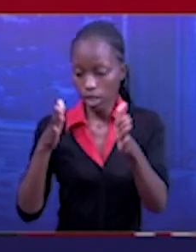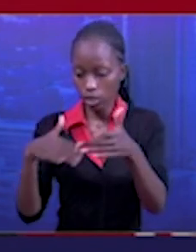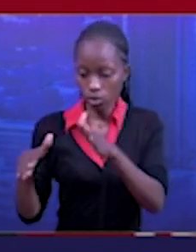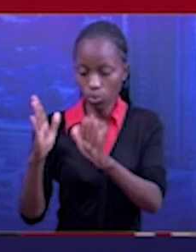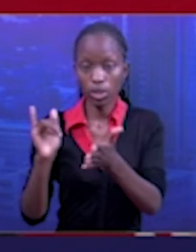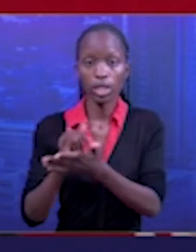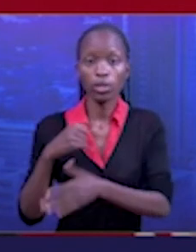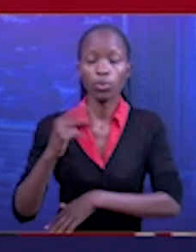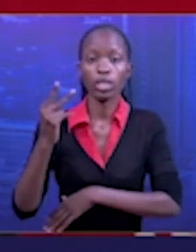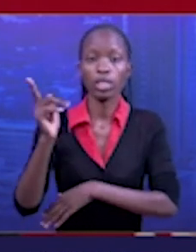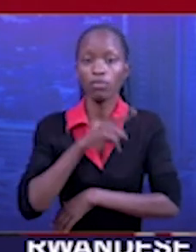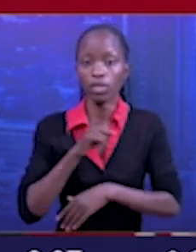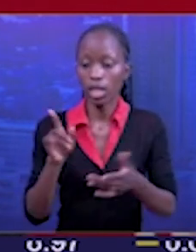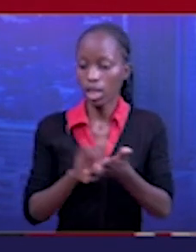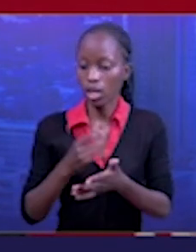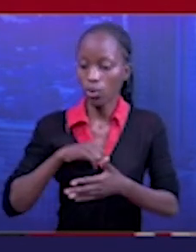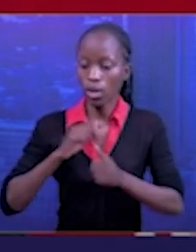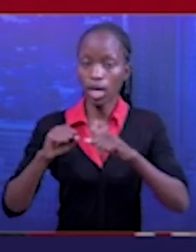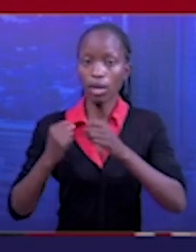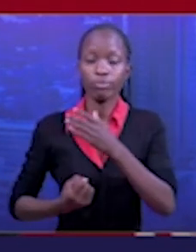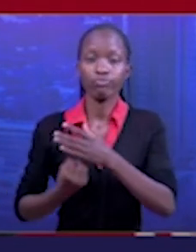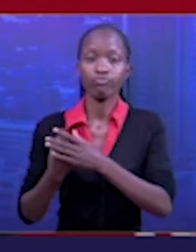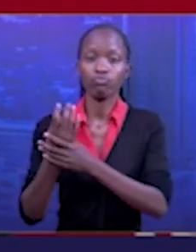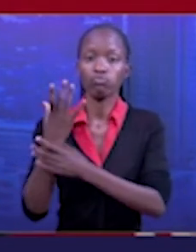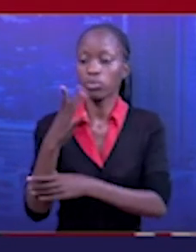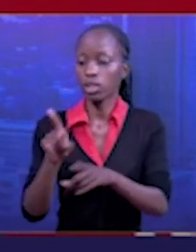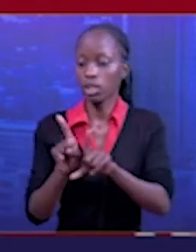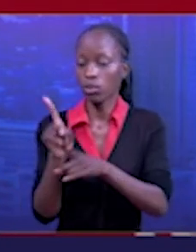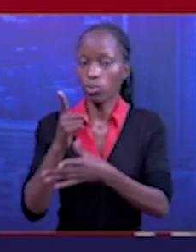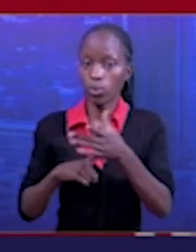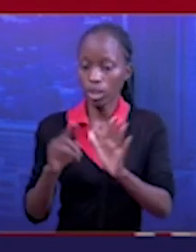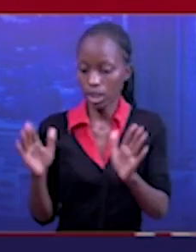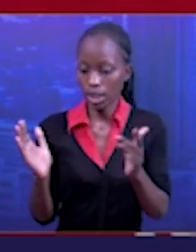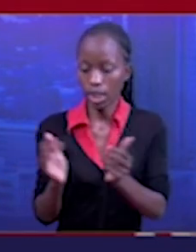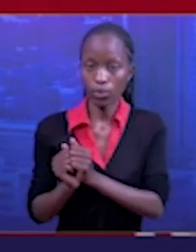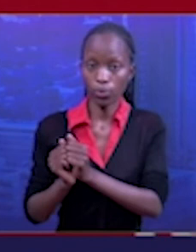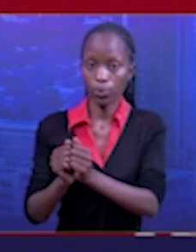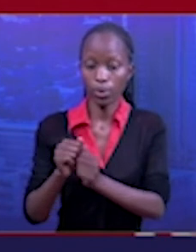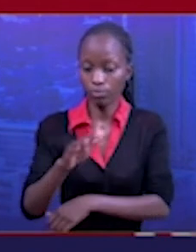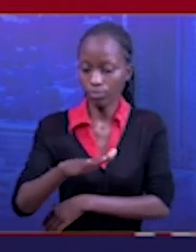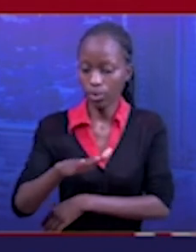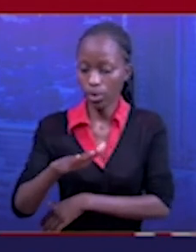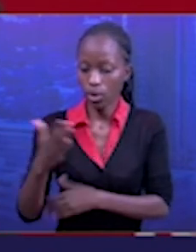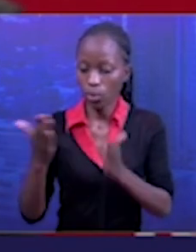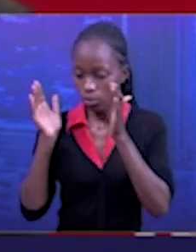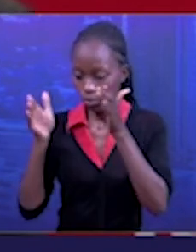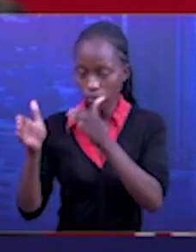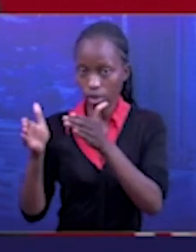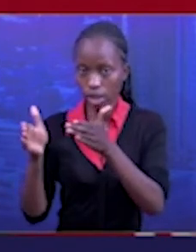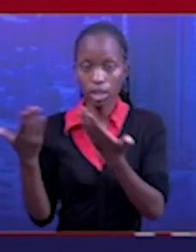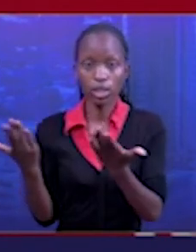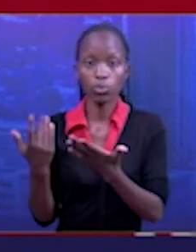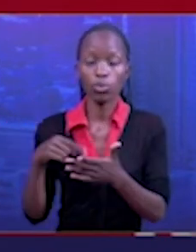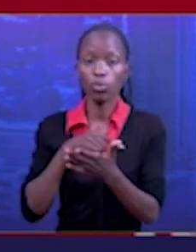see that we can be able to grow in. And what's very encouraging with the areas that we focus on is where we